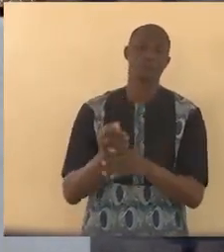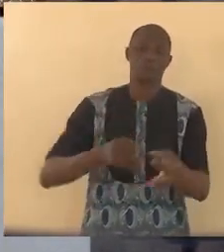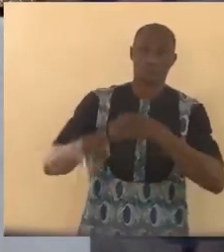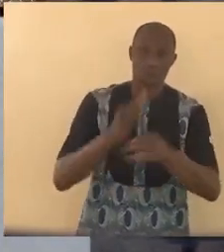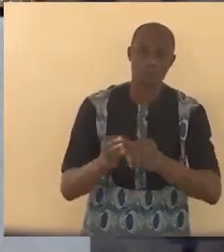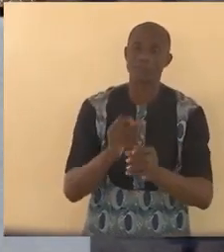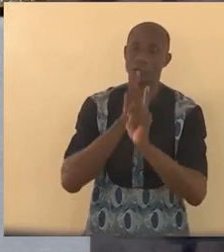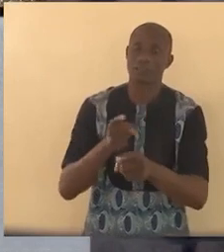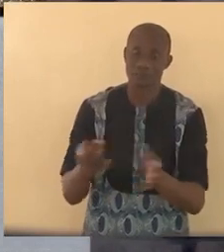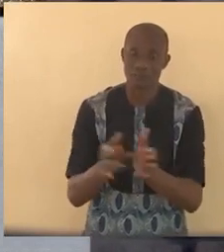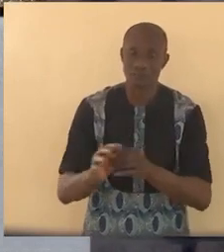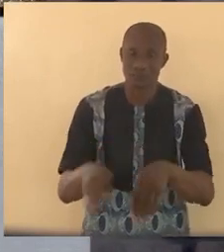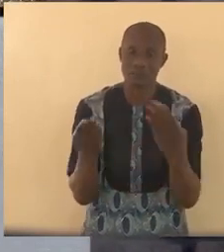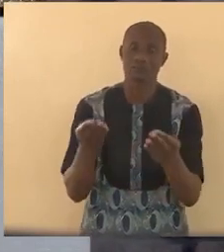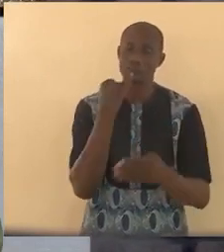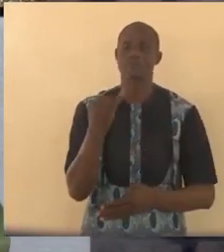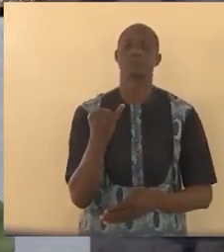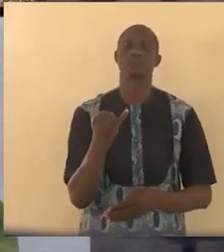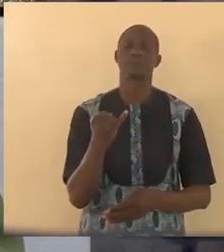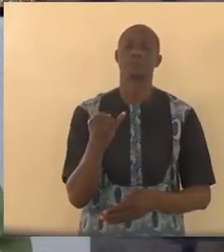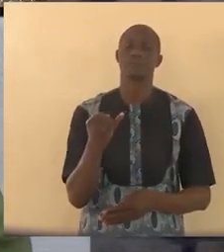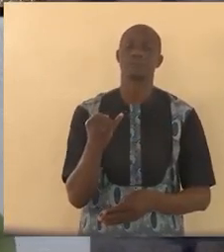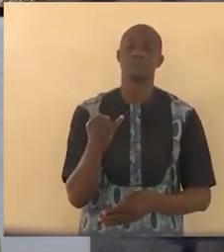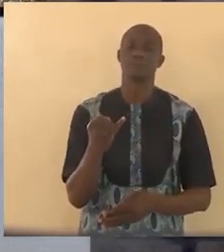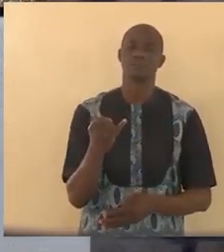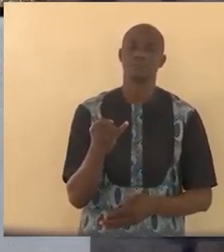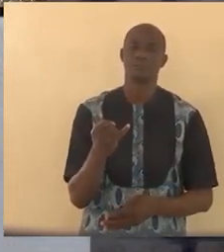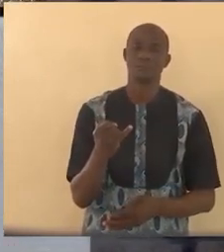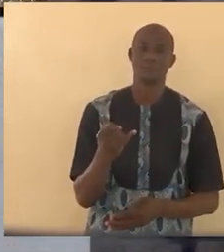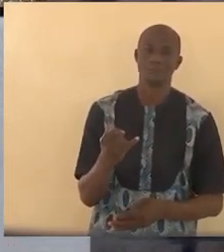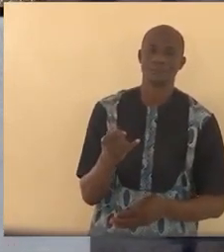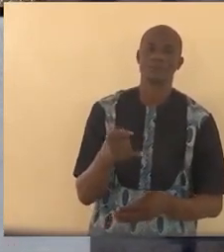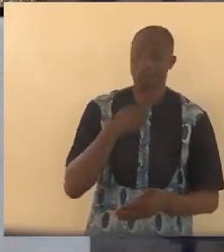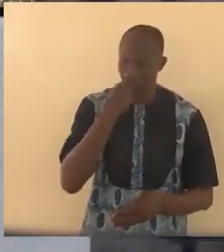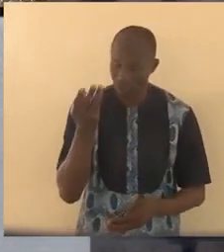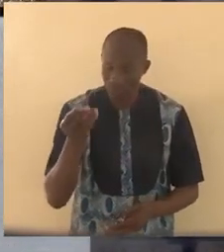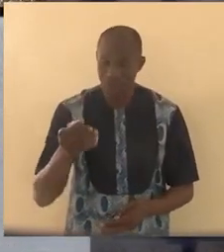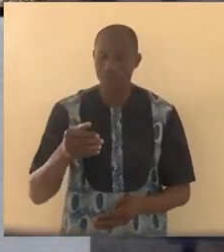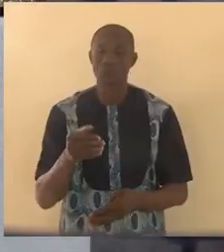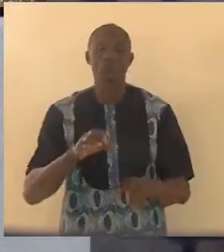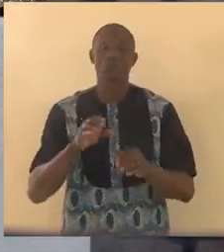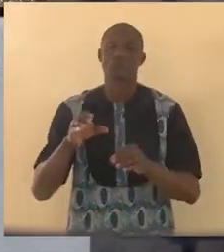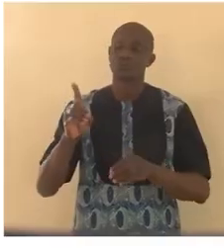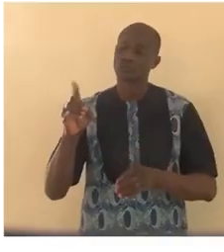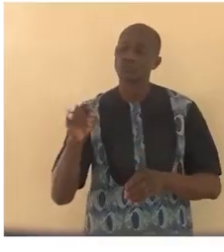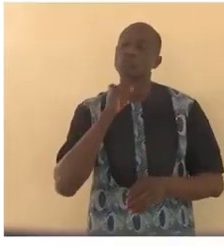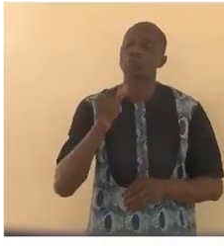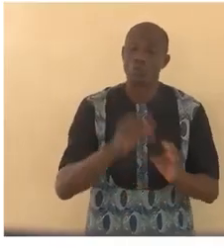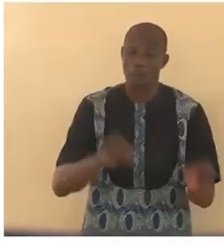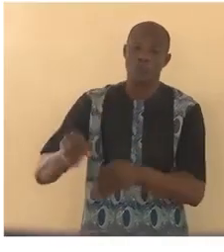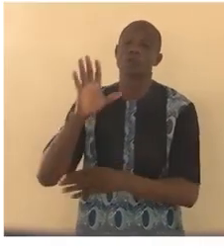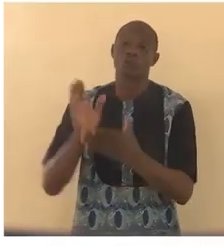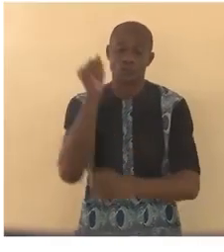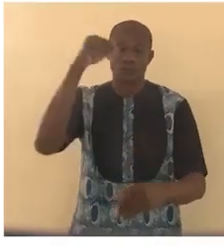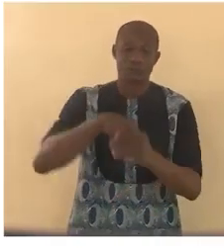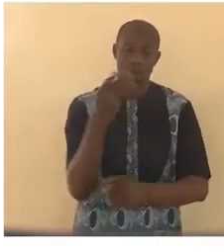Instead, the answer Jesus gave is that, hey, come. He turns to the man and to his others. Do not put your trust in